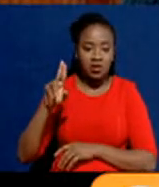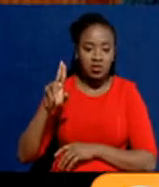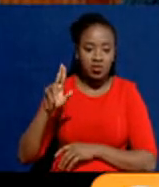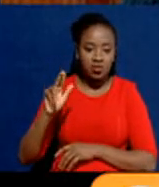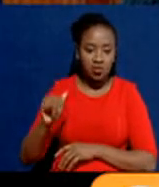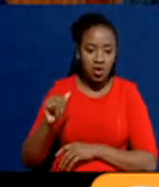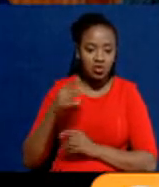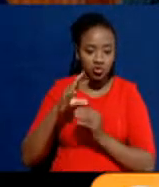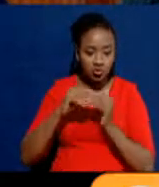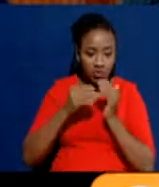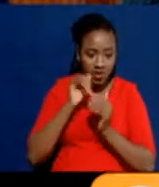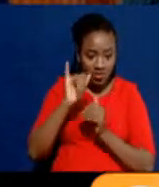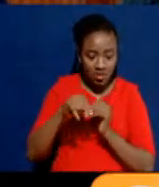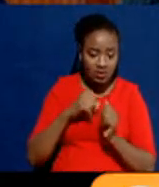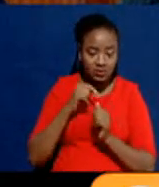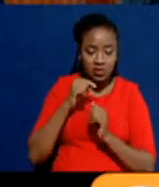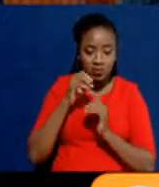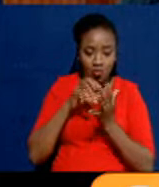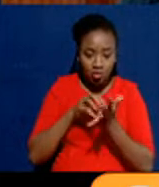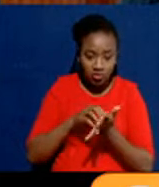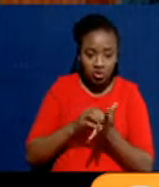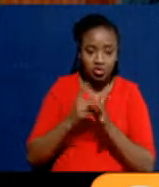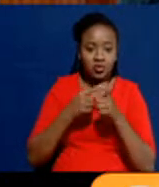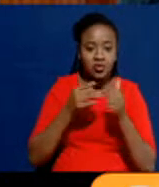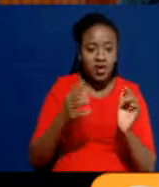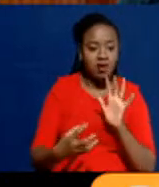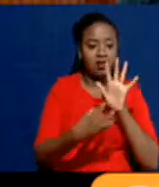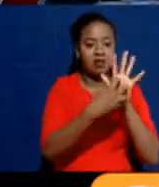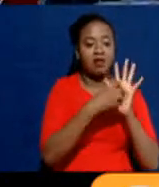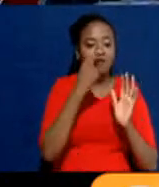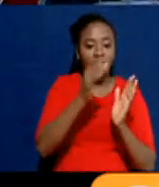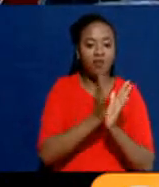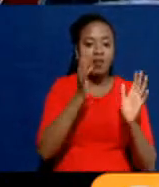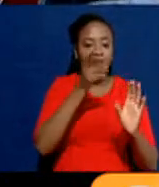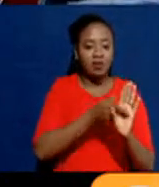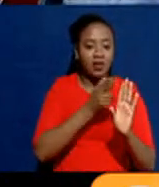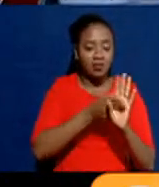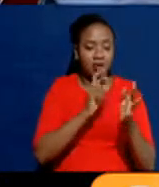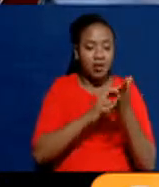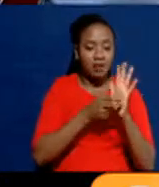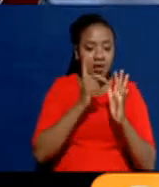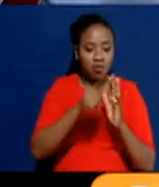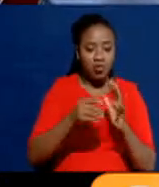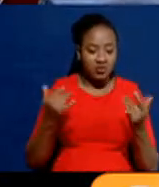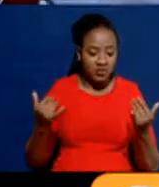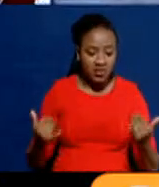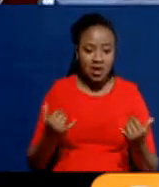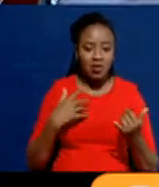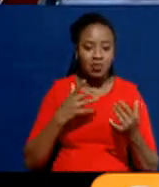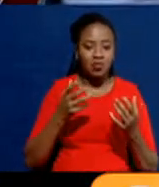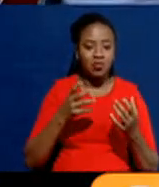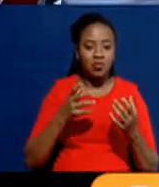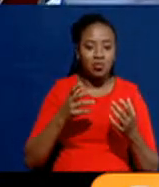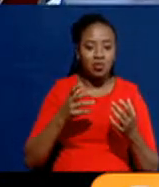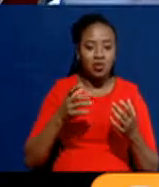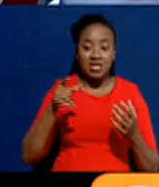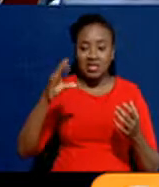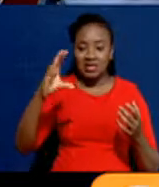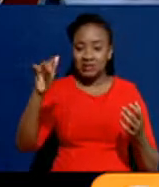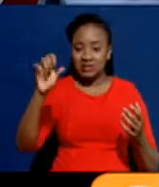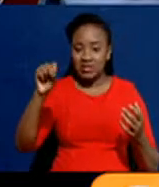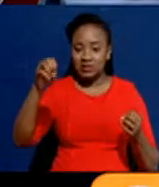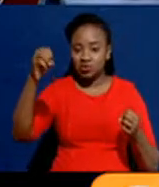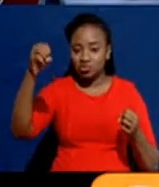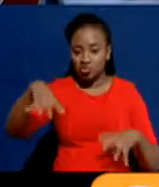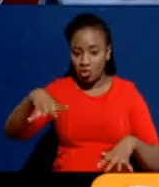create those positions, and they went ahead to advertise for public participation. By doing that, it meant that they have already abolished those positions of CSs